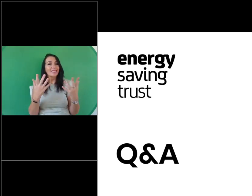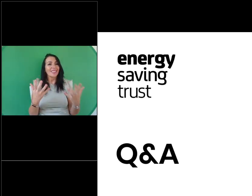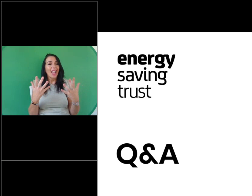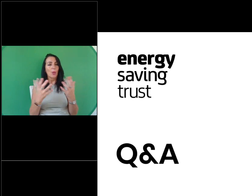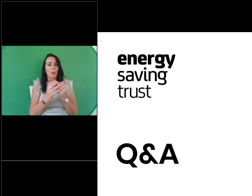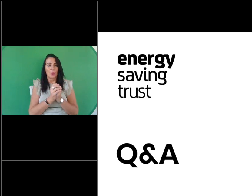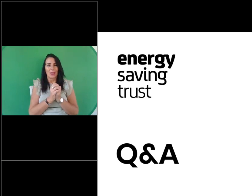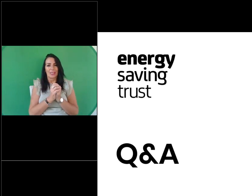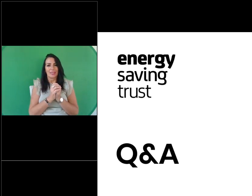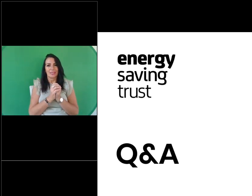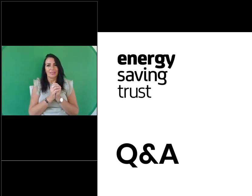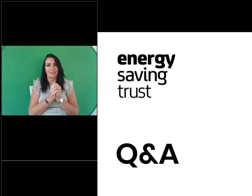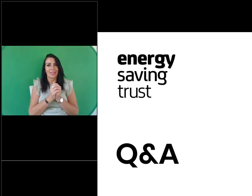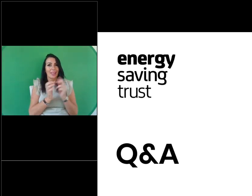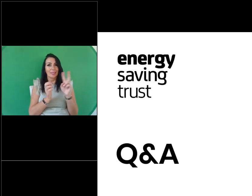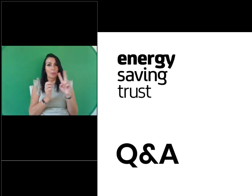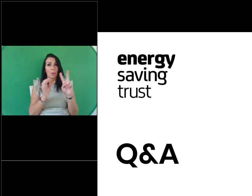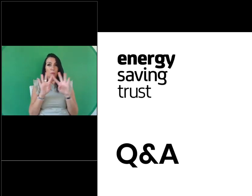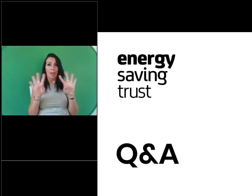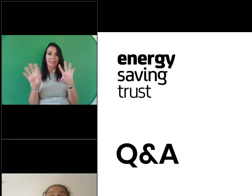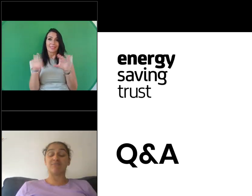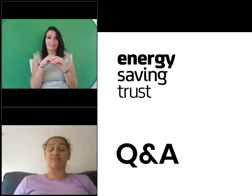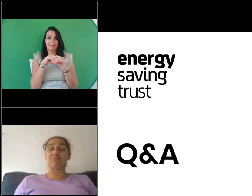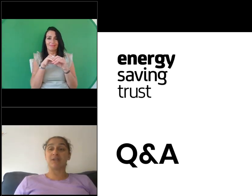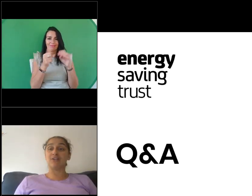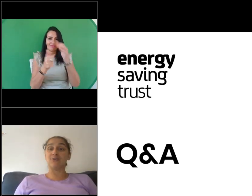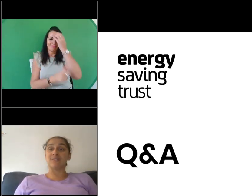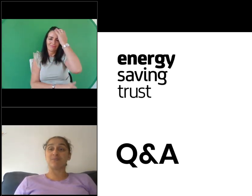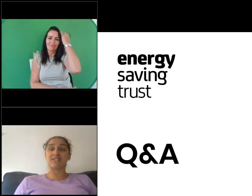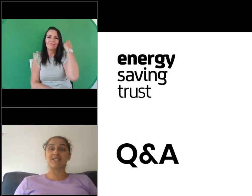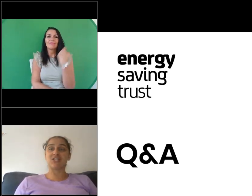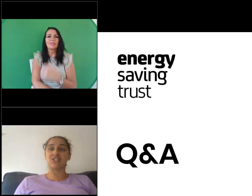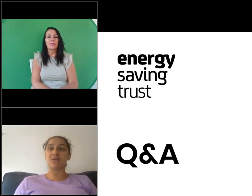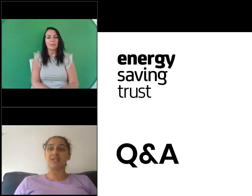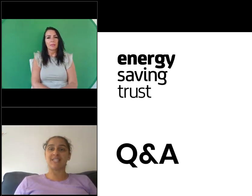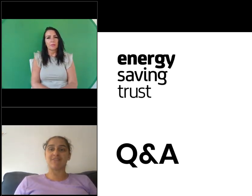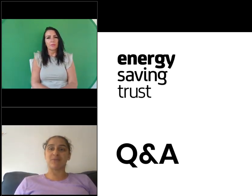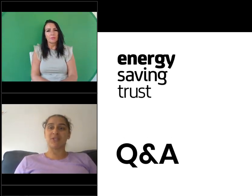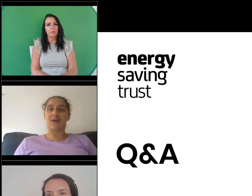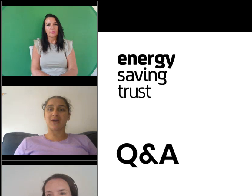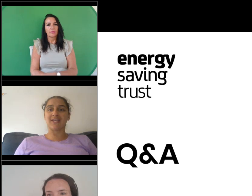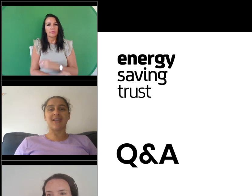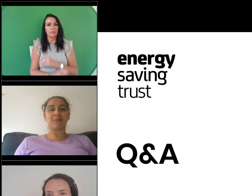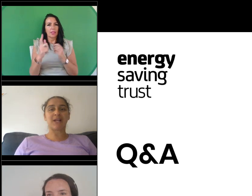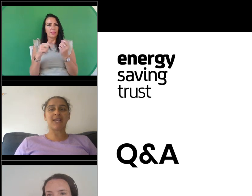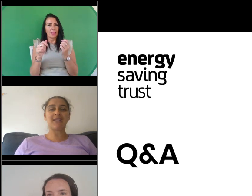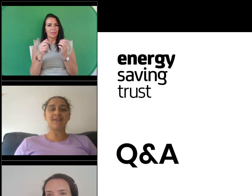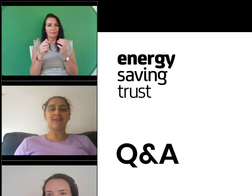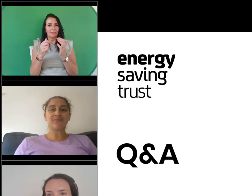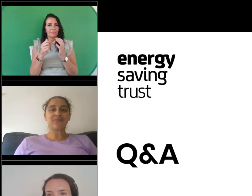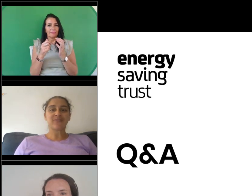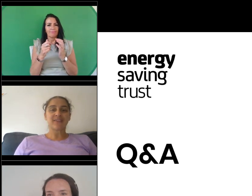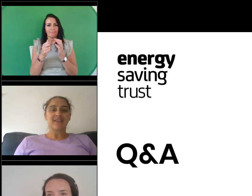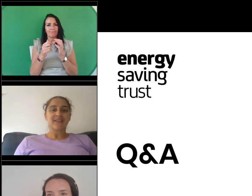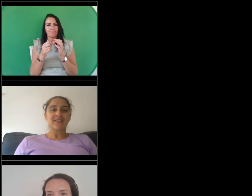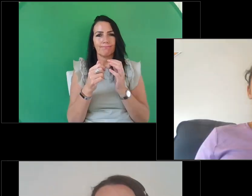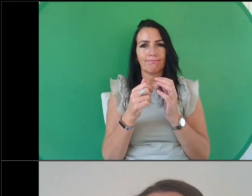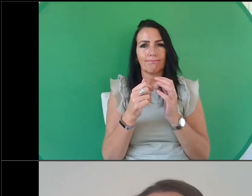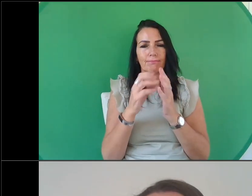and Laura to pop back on screen, and if Nora can lose the presentation and we can see everybody quite clearly.